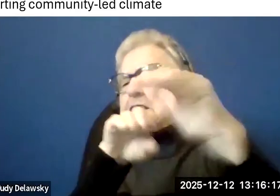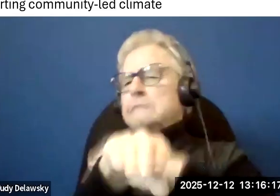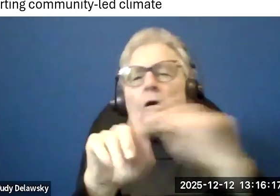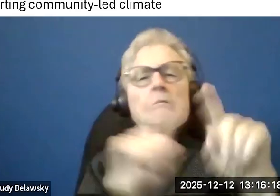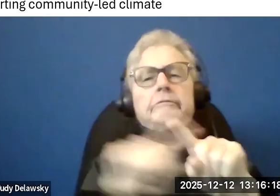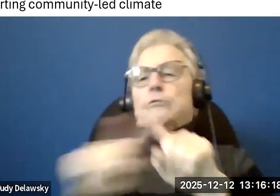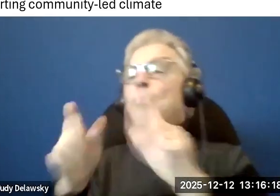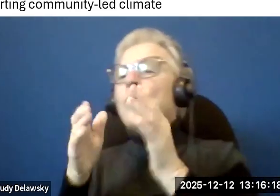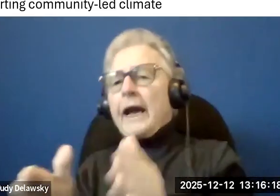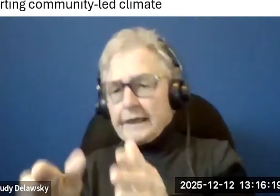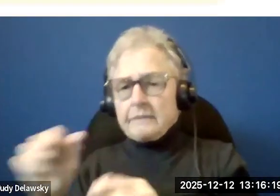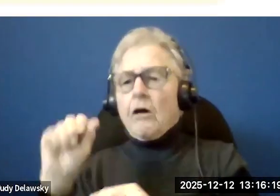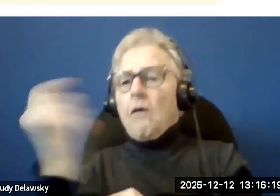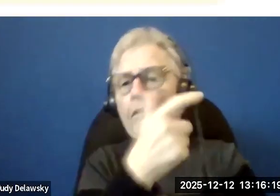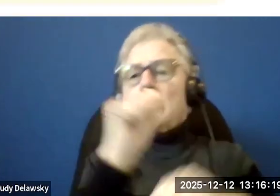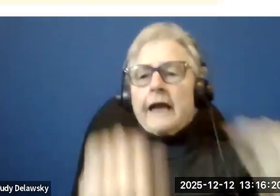Next slide, please.